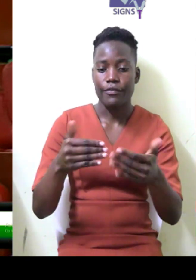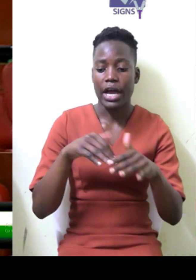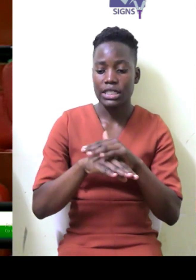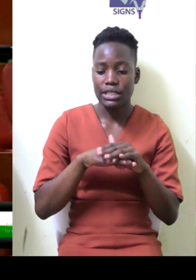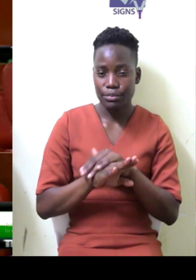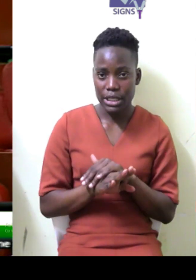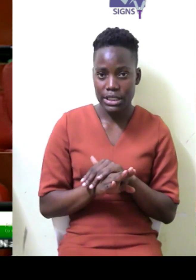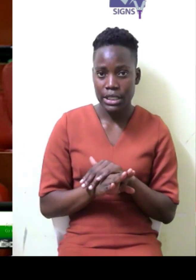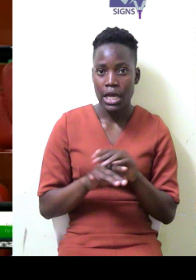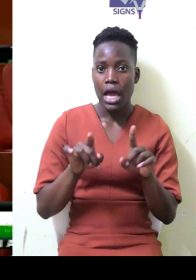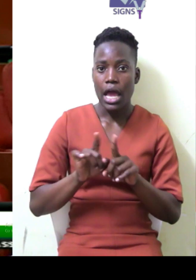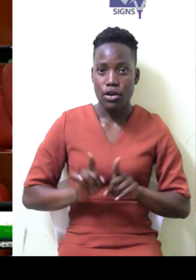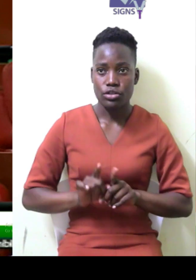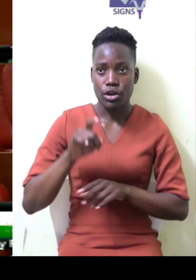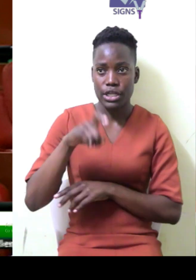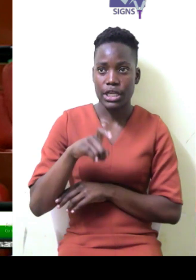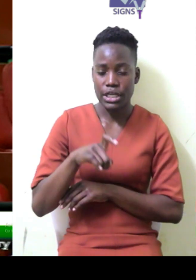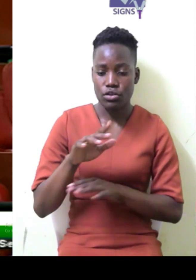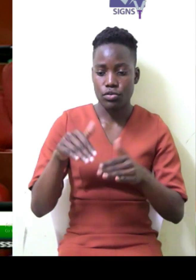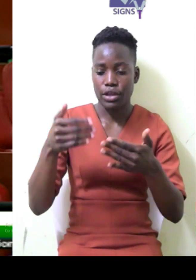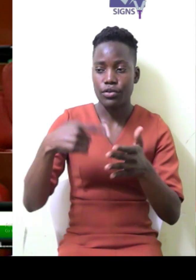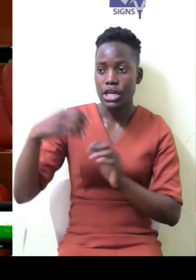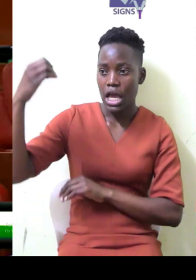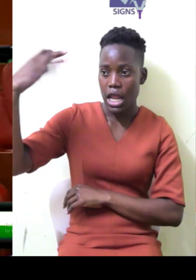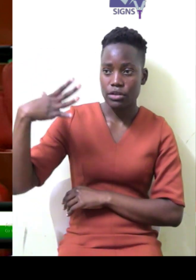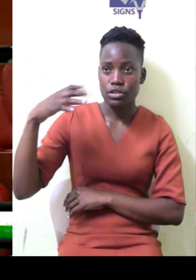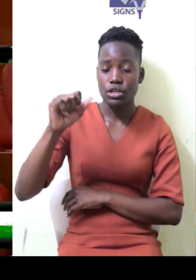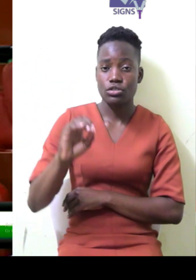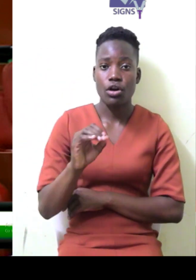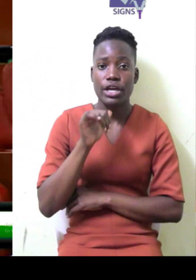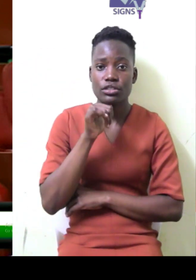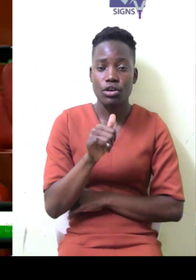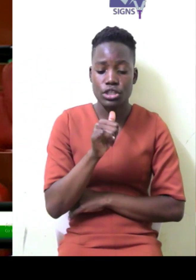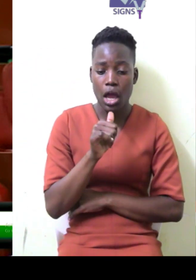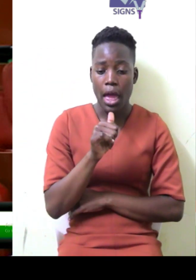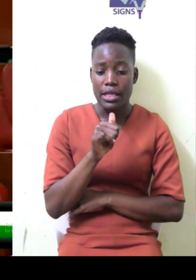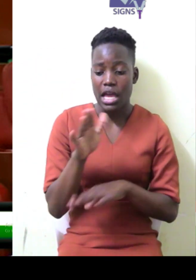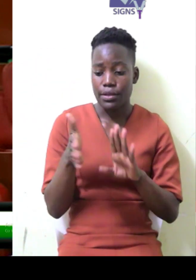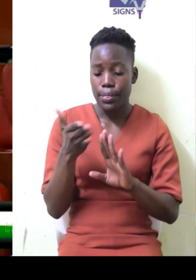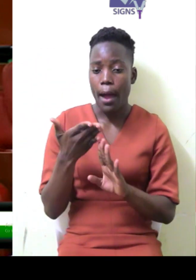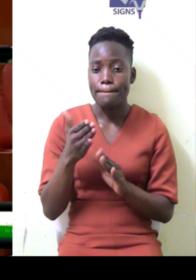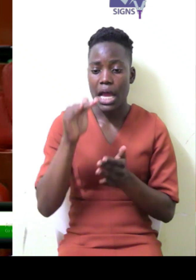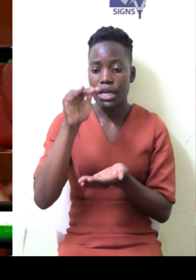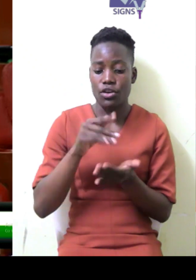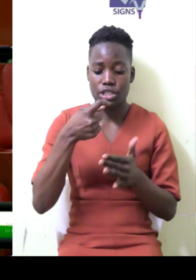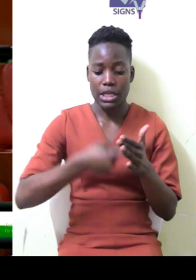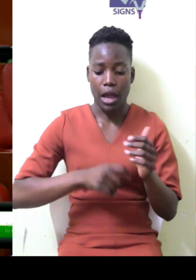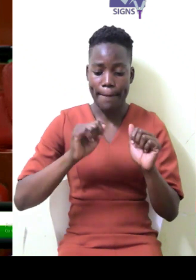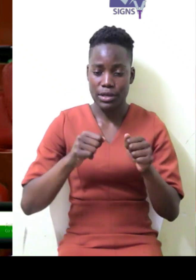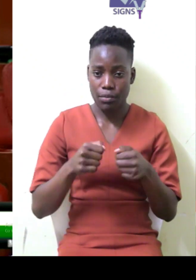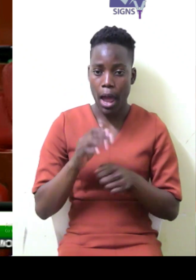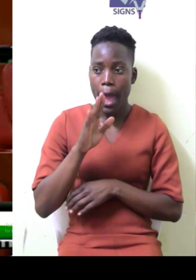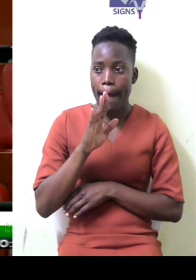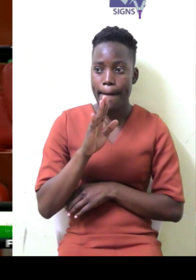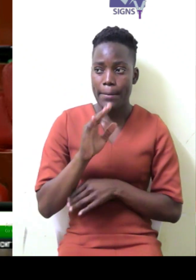that's the road. You may need to provide electricity and many other factors. So it is not automatic by reducing taxes that we shall be able to